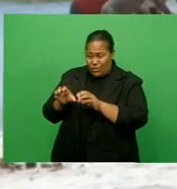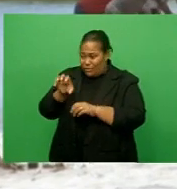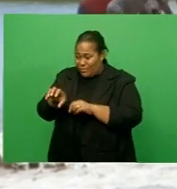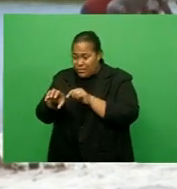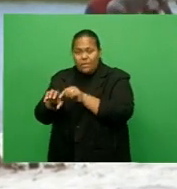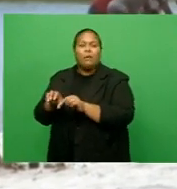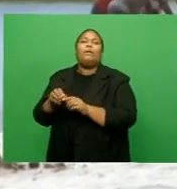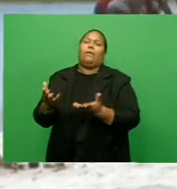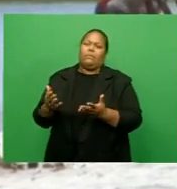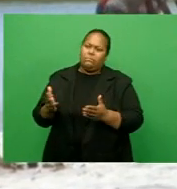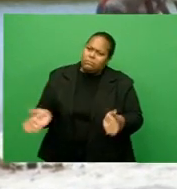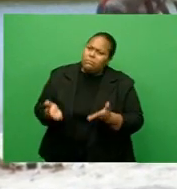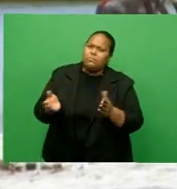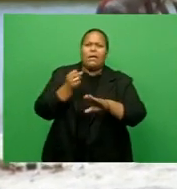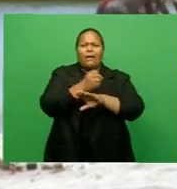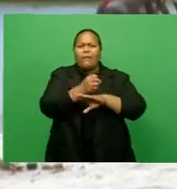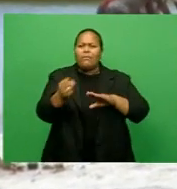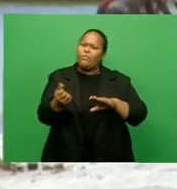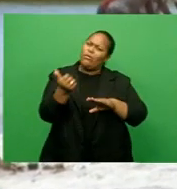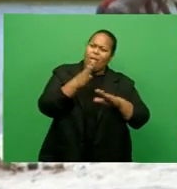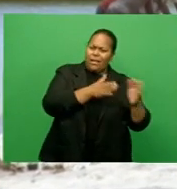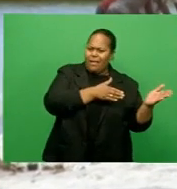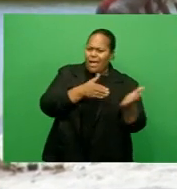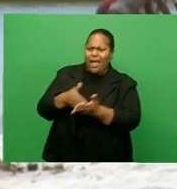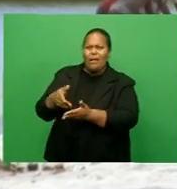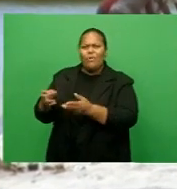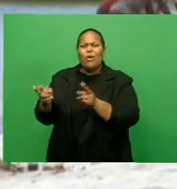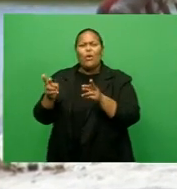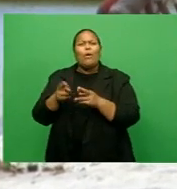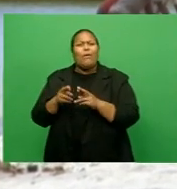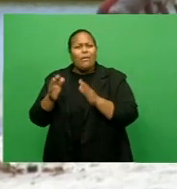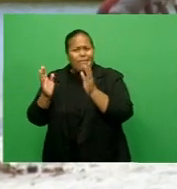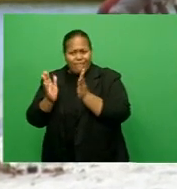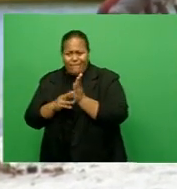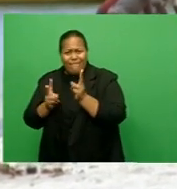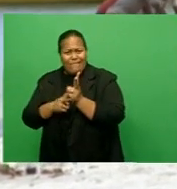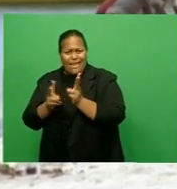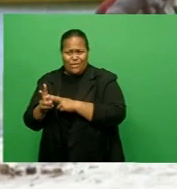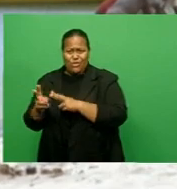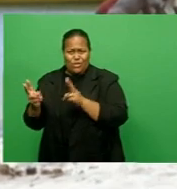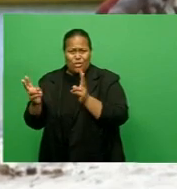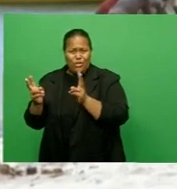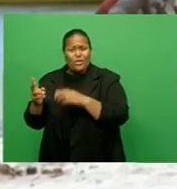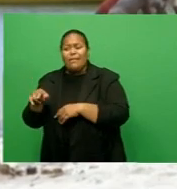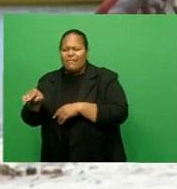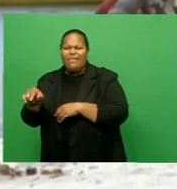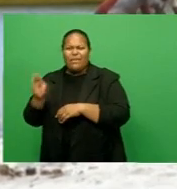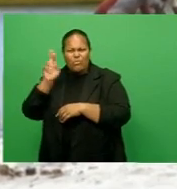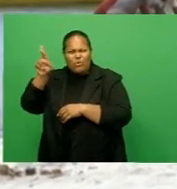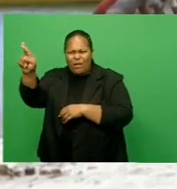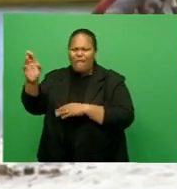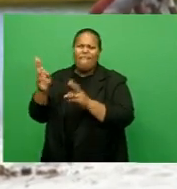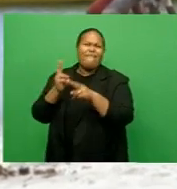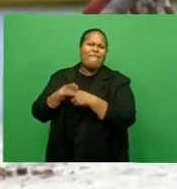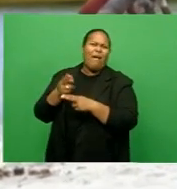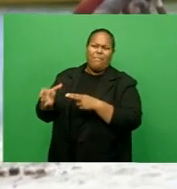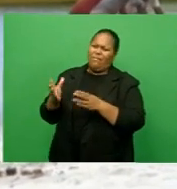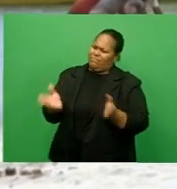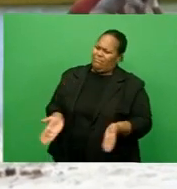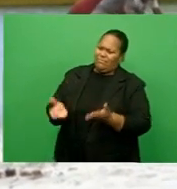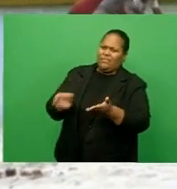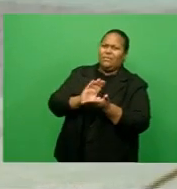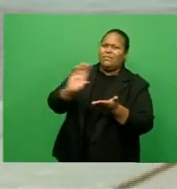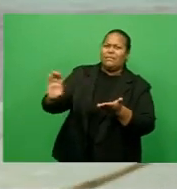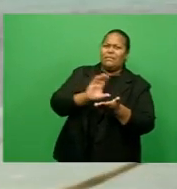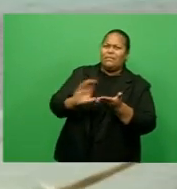imposed various initiatives to assist rural farmers and boost agricultural productivity. Modeawa has been spearheading the Rural $1